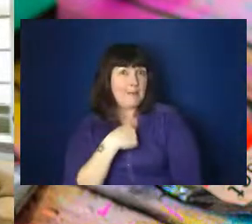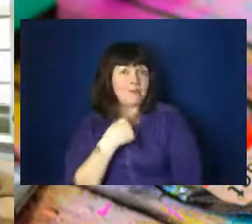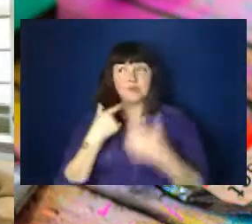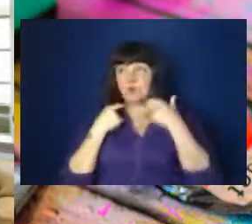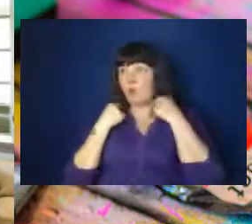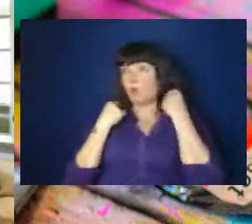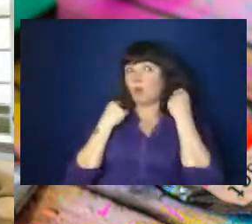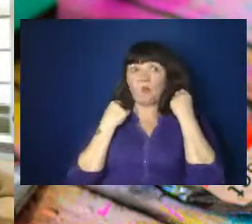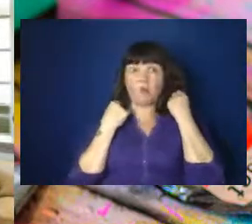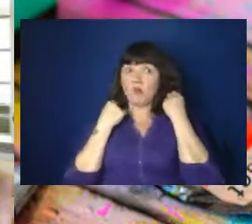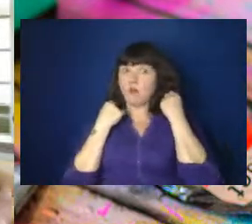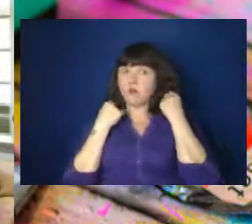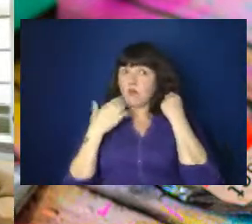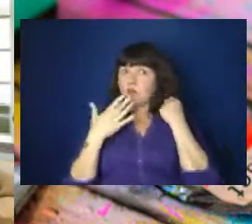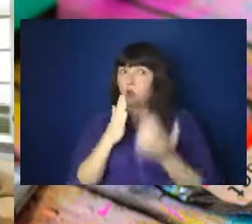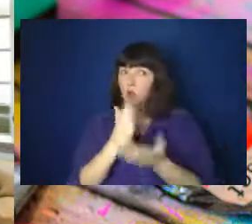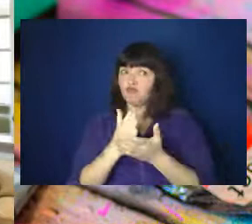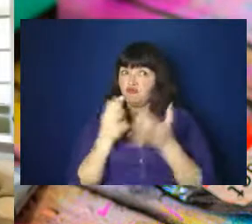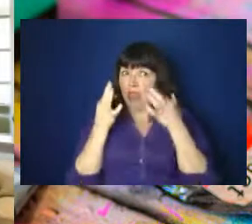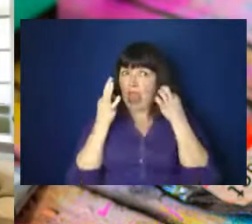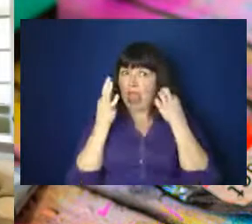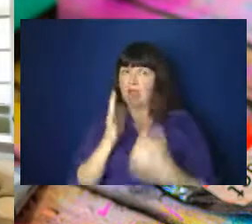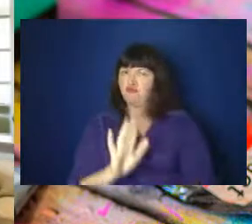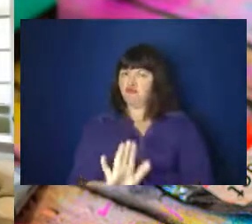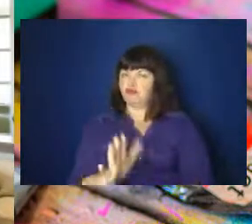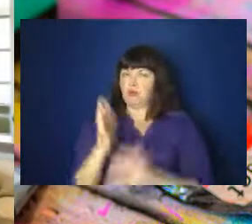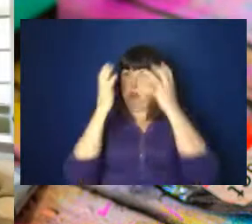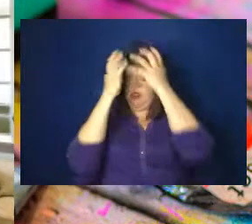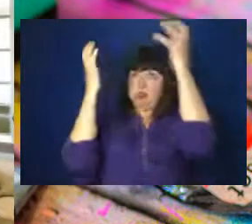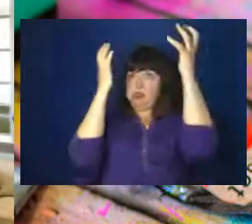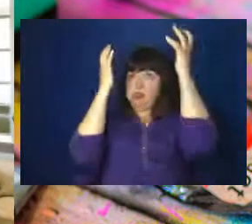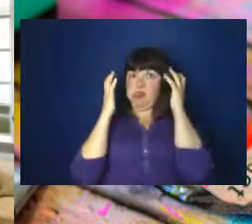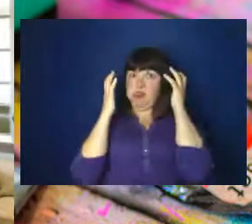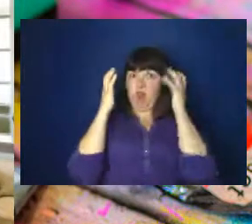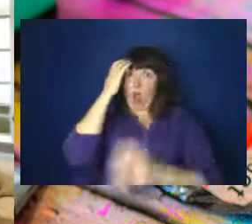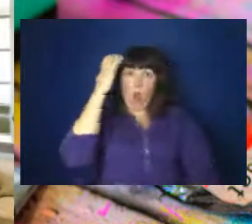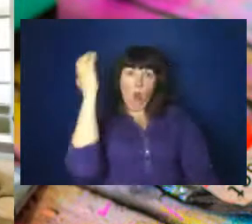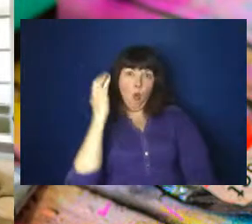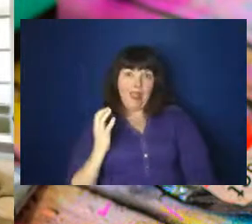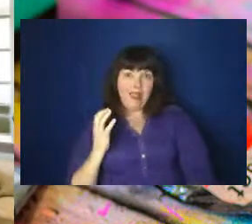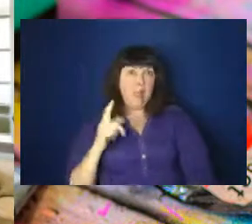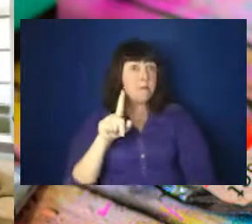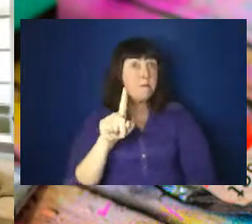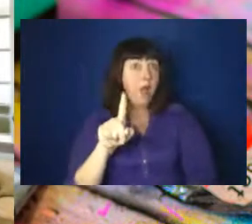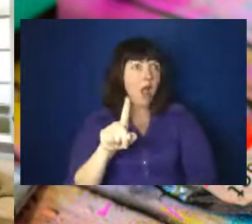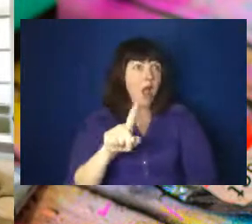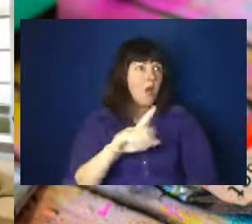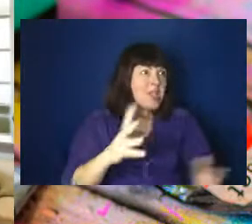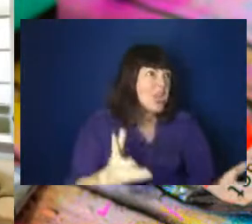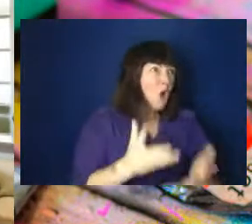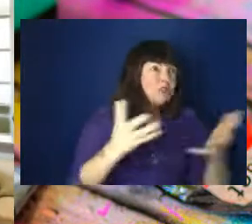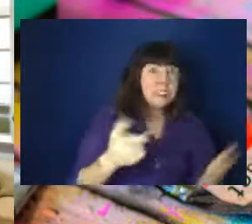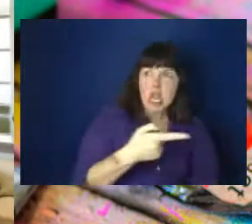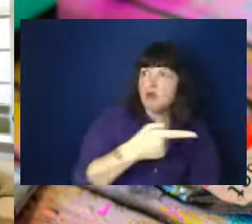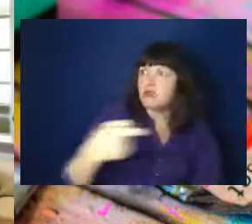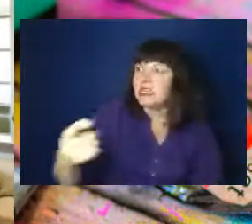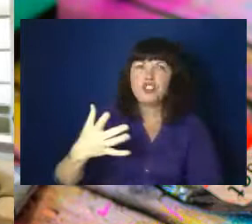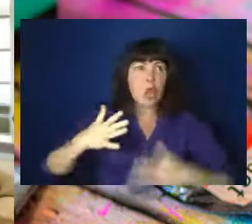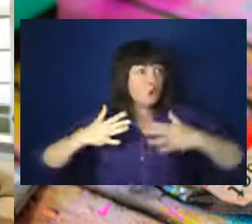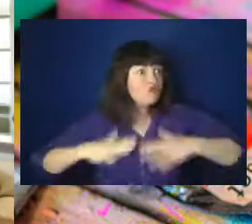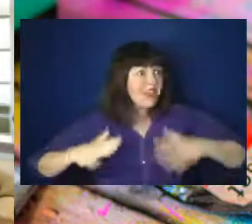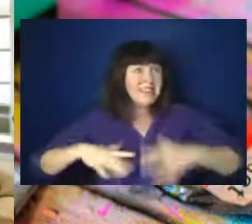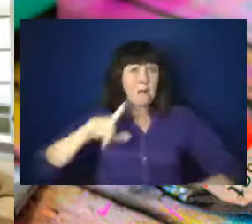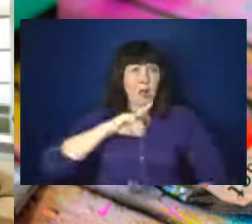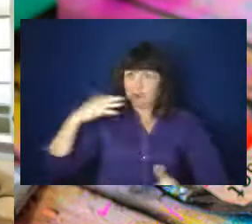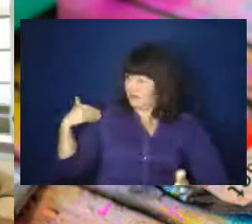tonight, my beautiful wig of wisdom. But we encourage people to get dressed up because none of us get out much now, do we? We've all been in